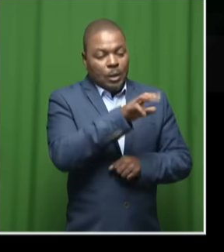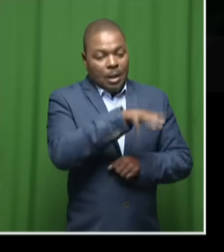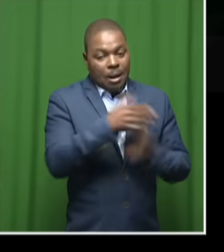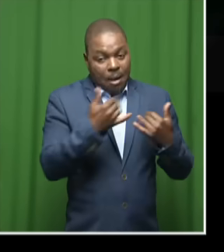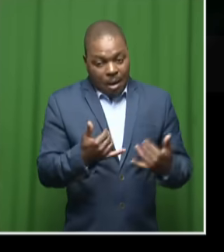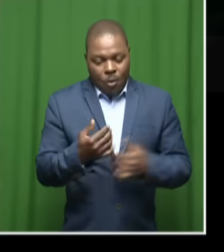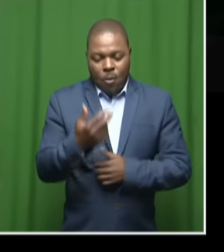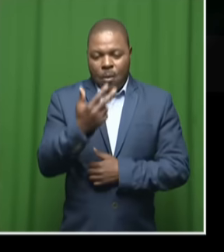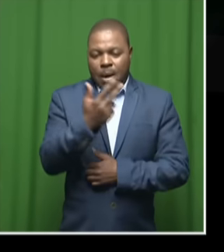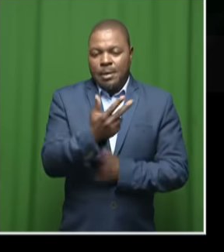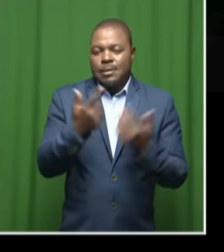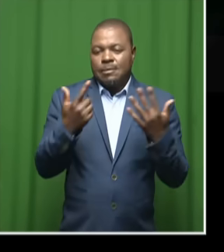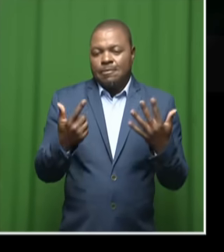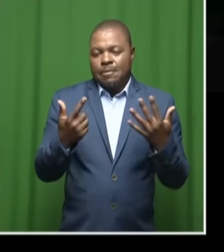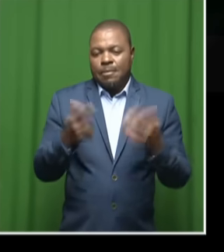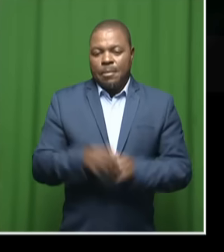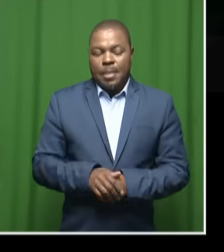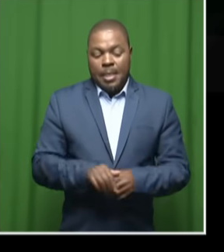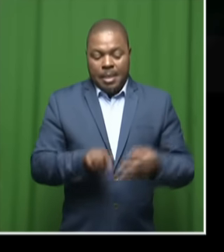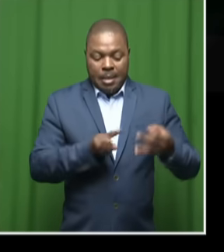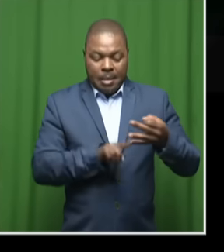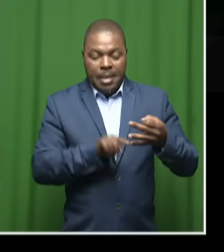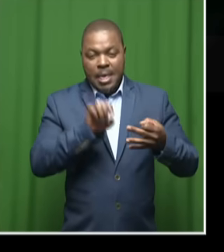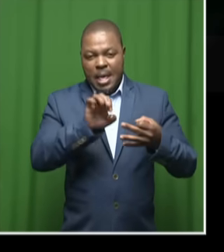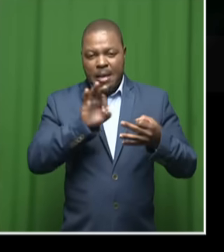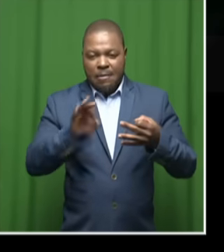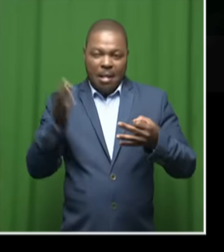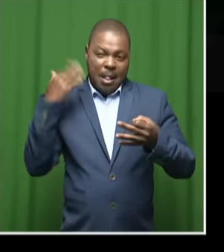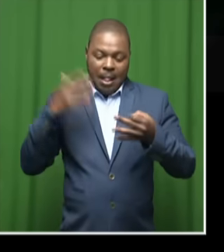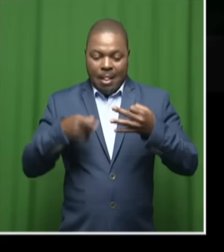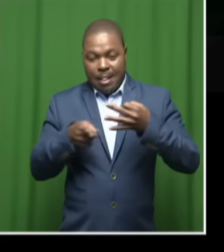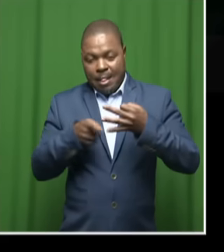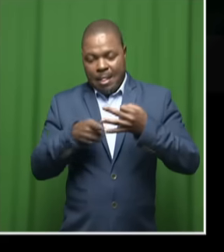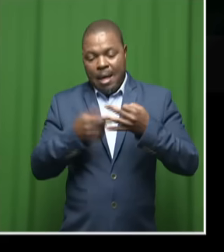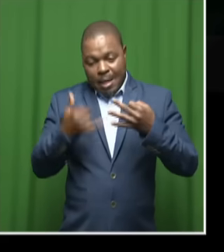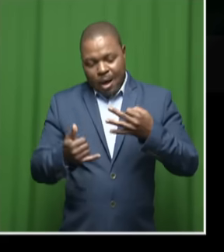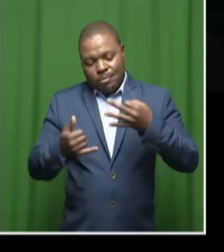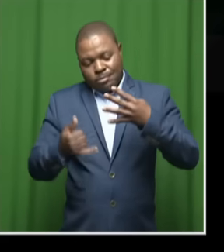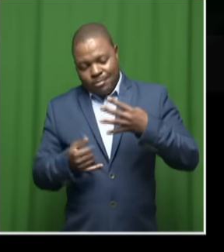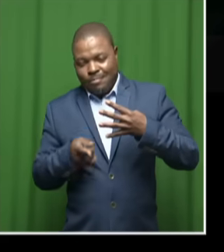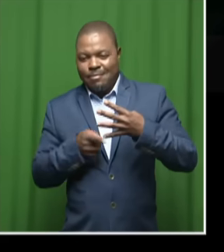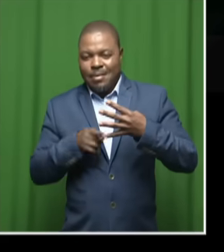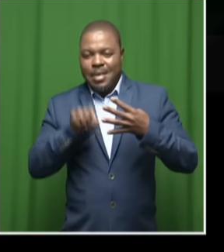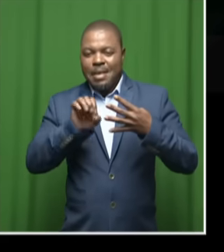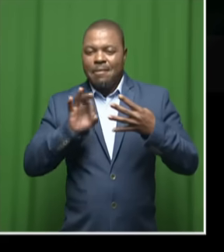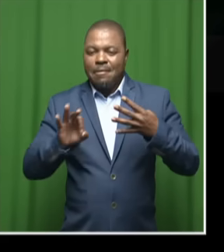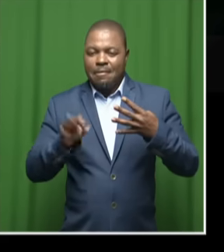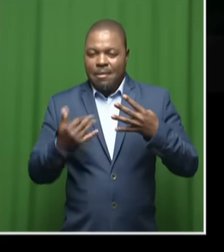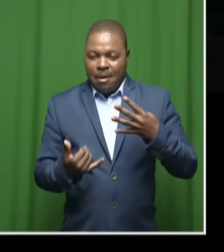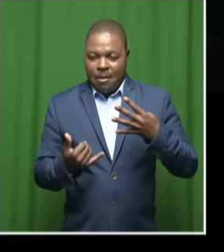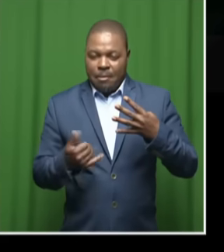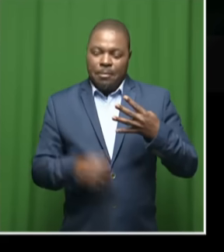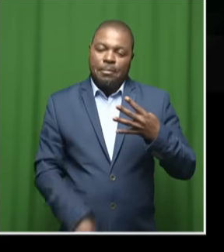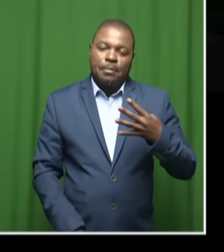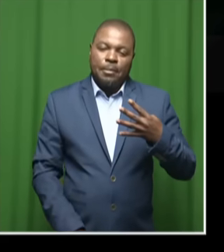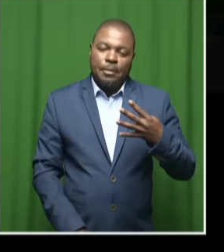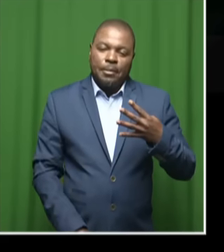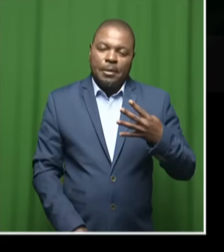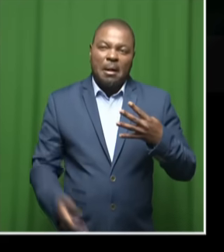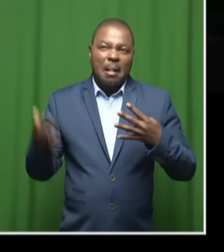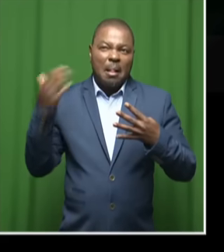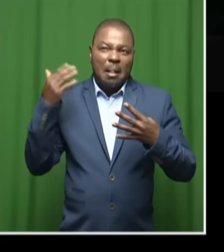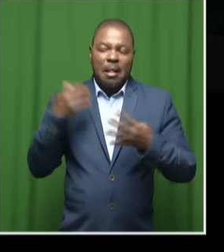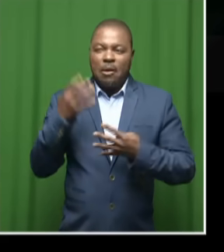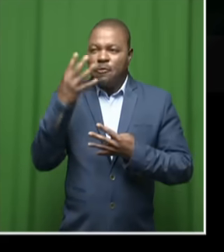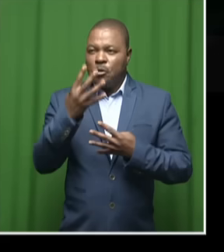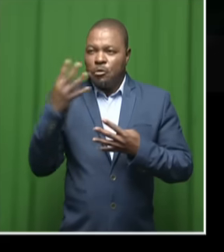at 87. The EFF, for example, which was the third party, now they are the fourth biggest party in the country, coming from